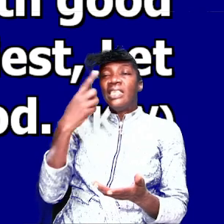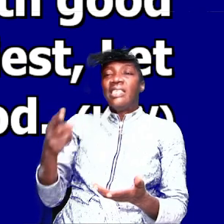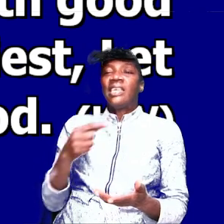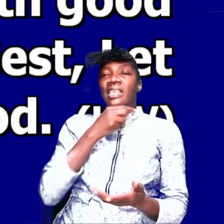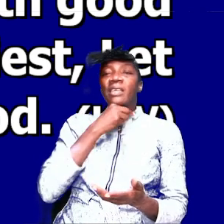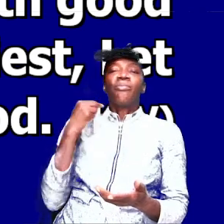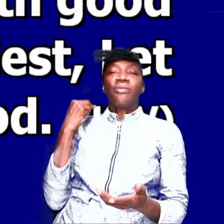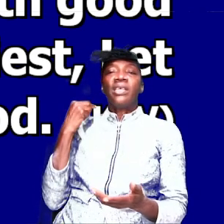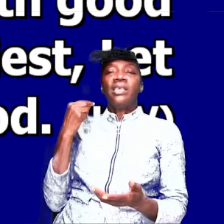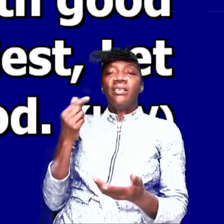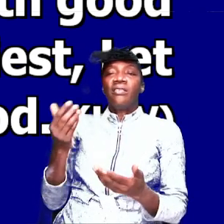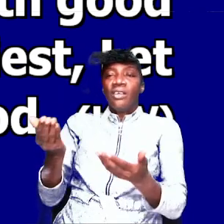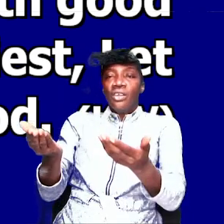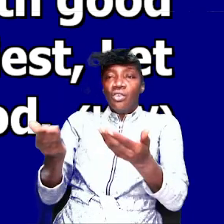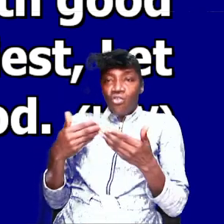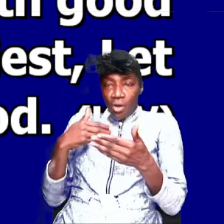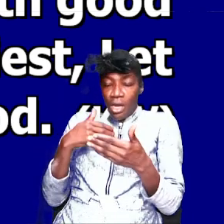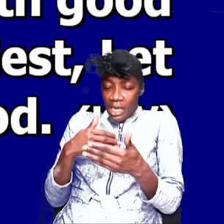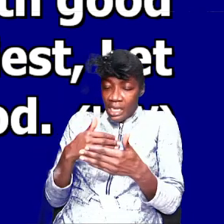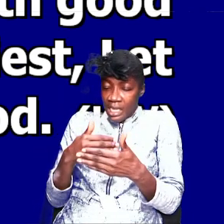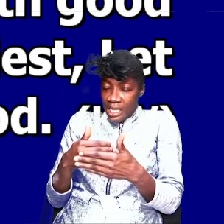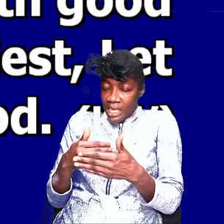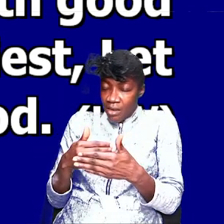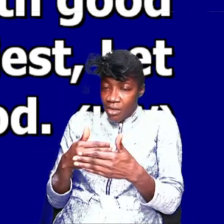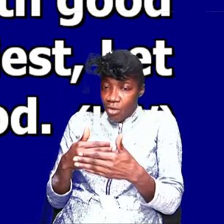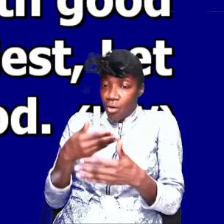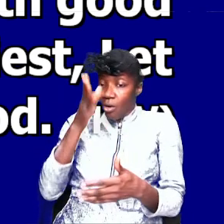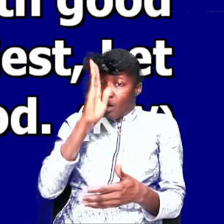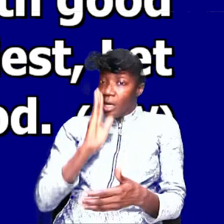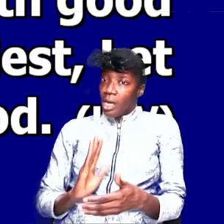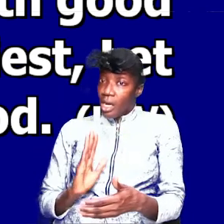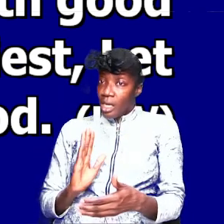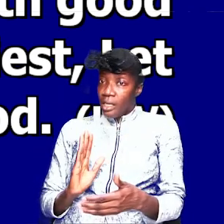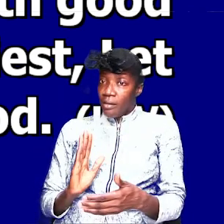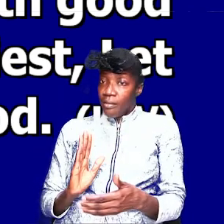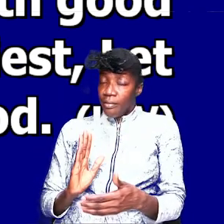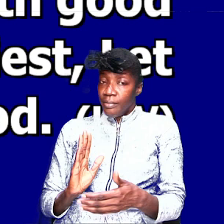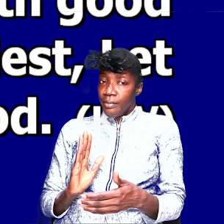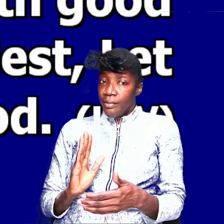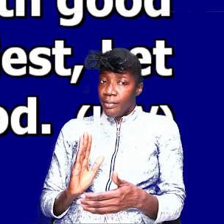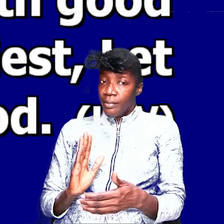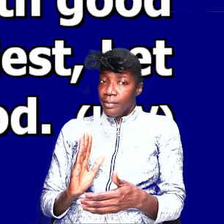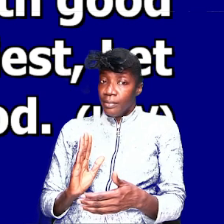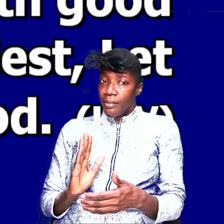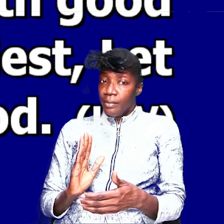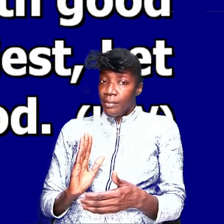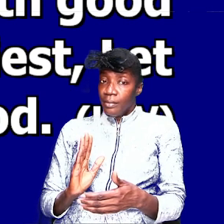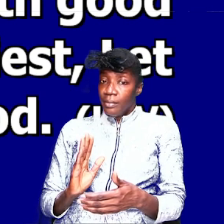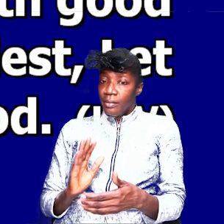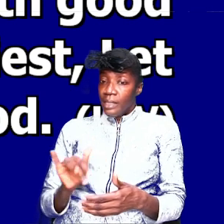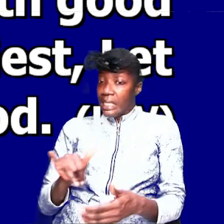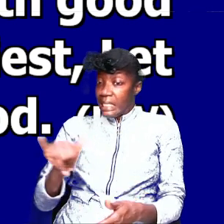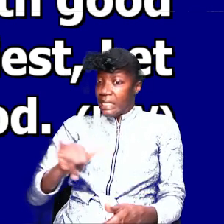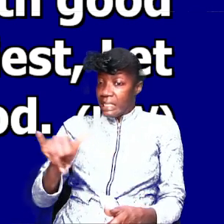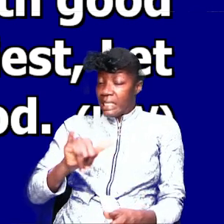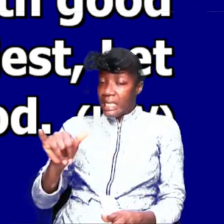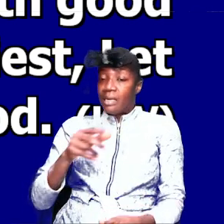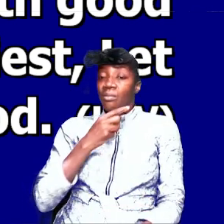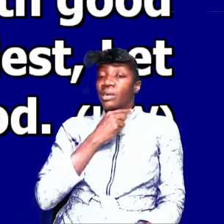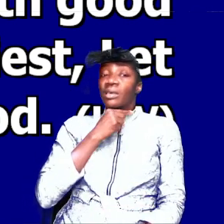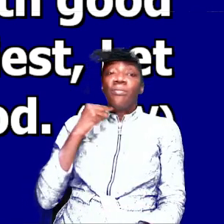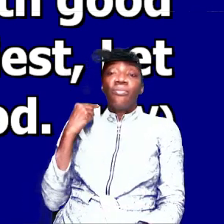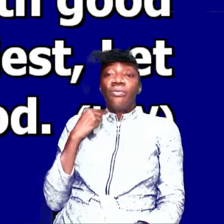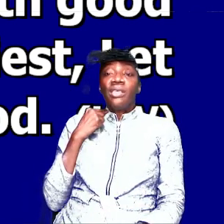the priest, let us draw near hither unto God. So this was the same priest now that him